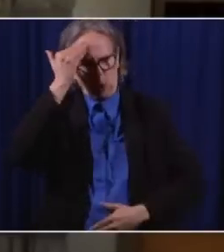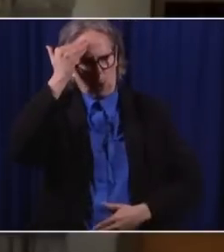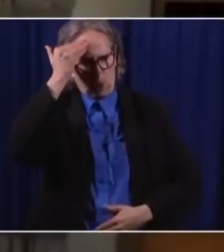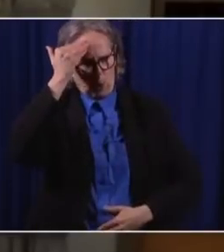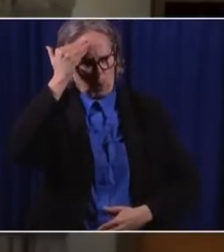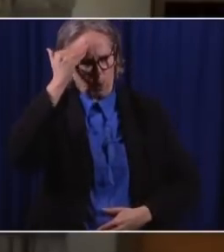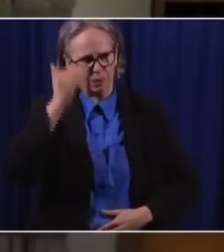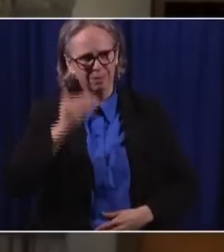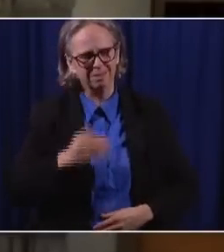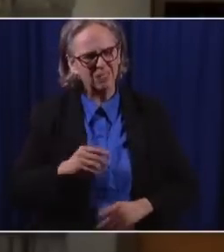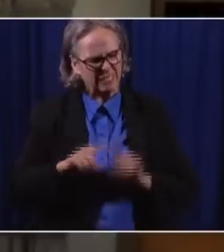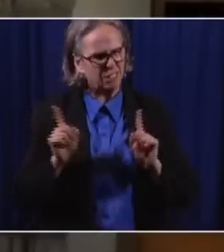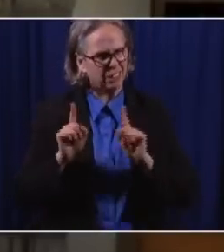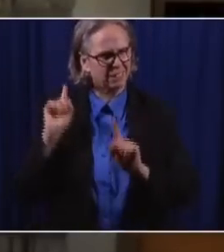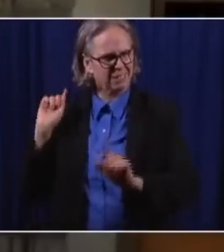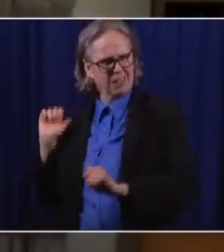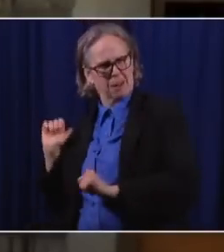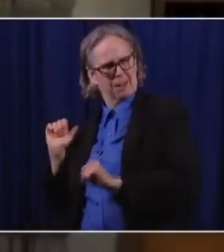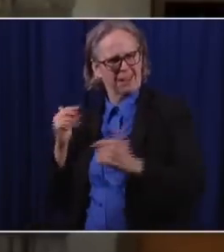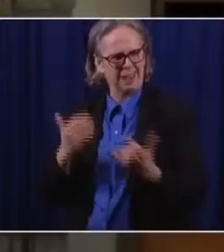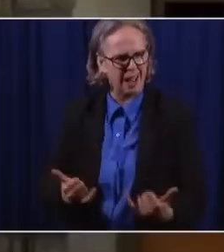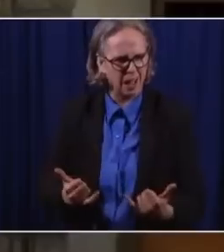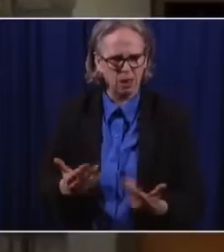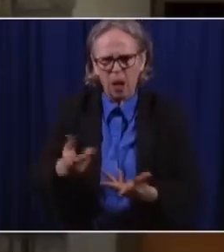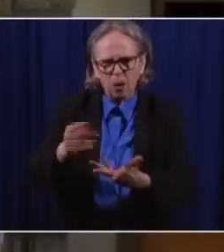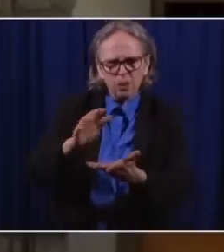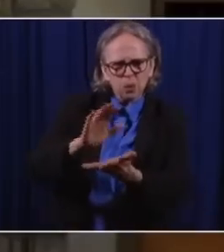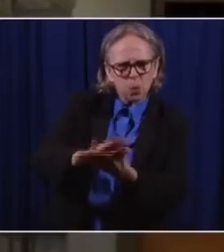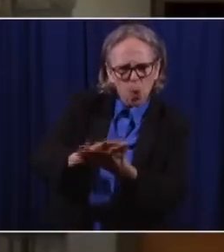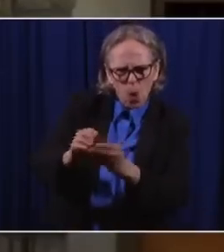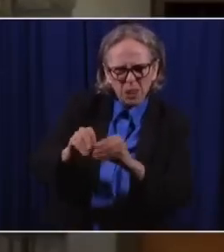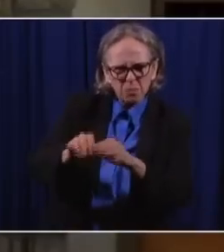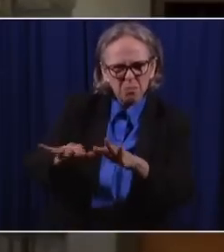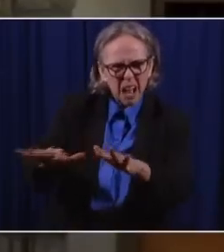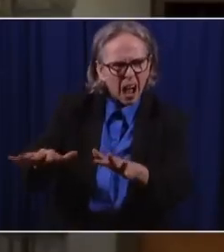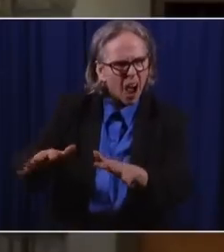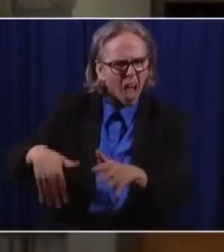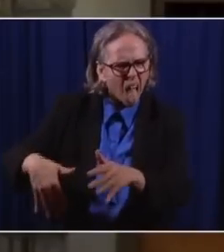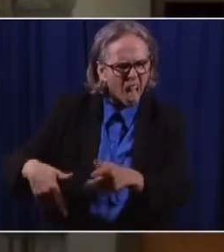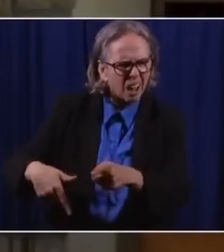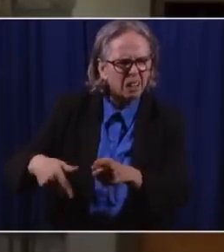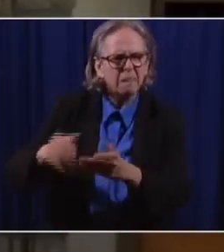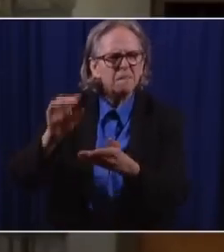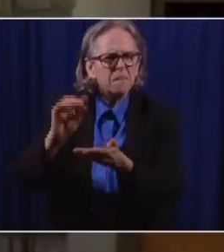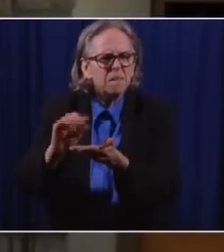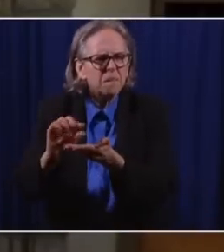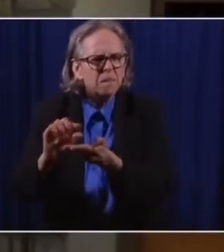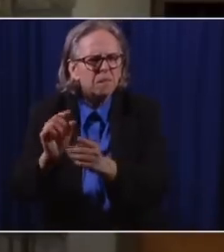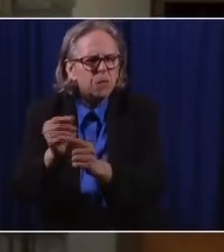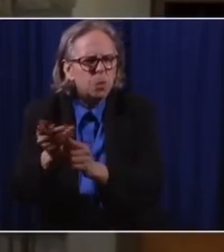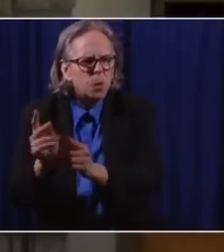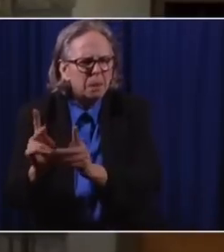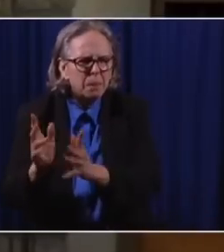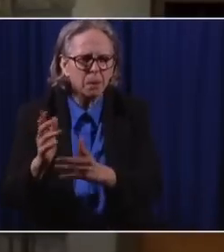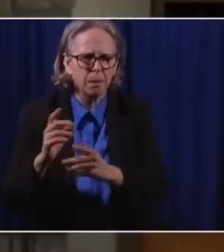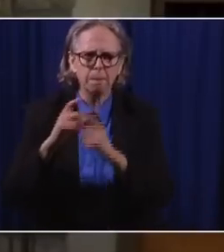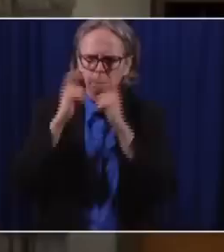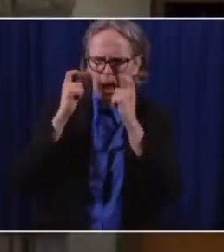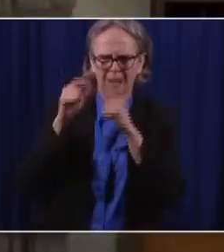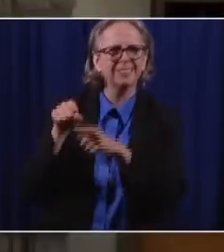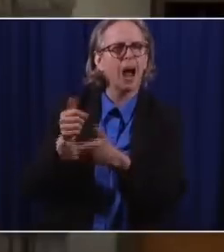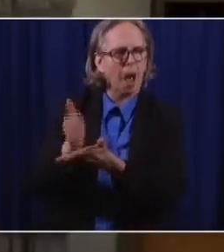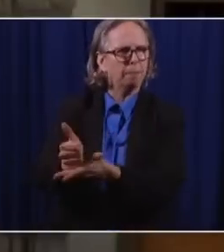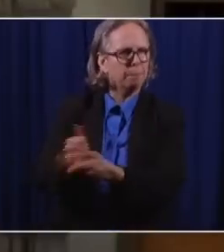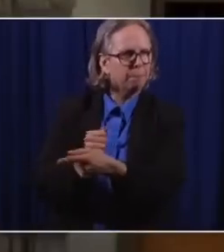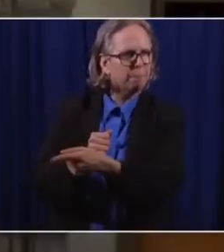spread directly in school. And so normally you'd say, well, shut down schools. Well, but we're not seeing that much spread in